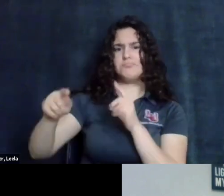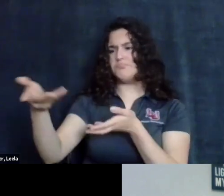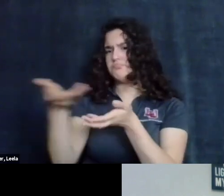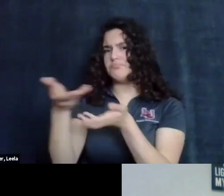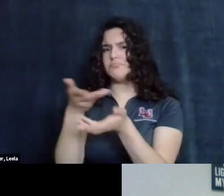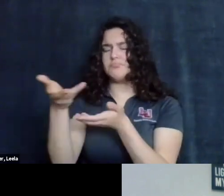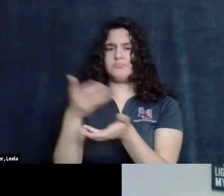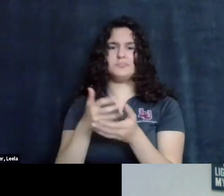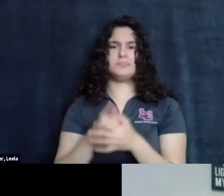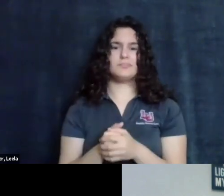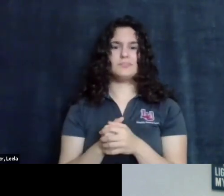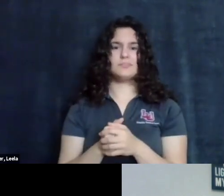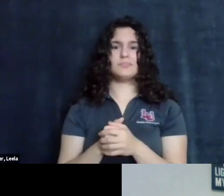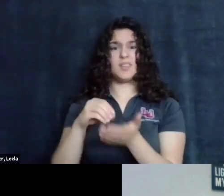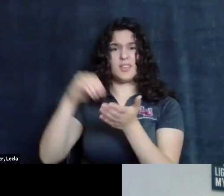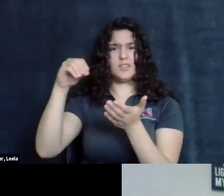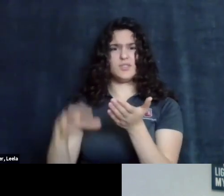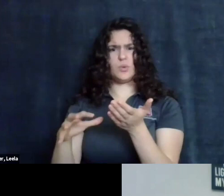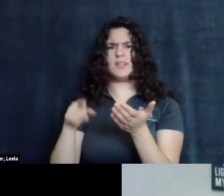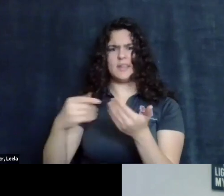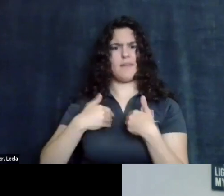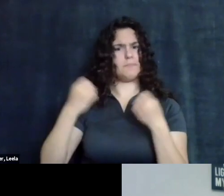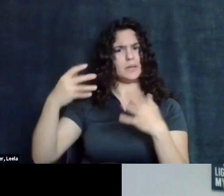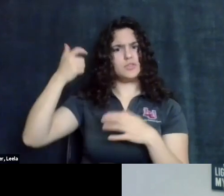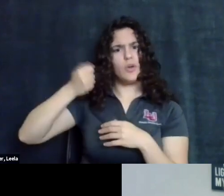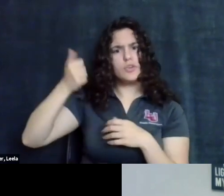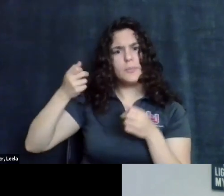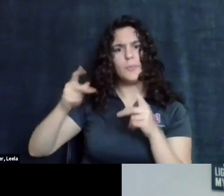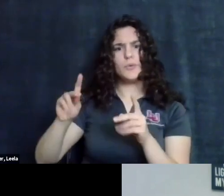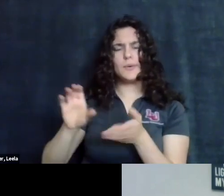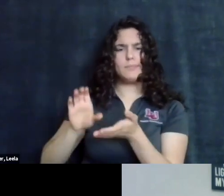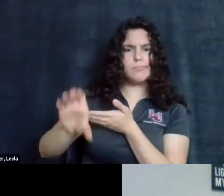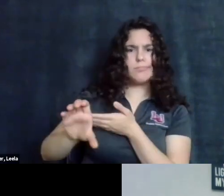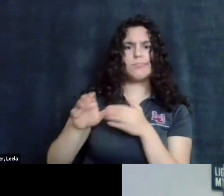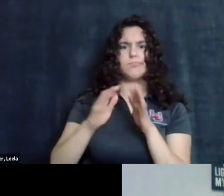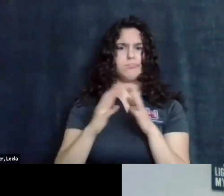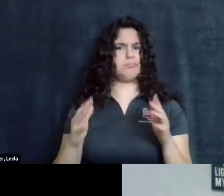often they are recognized with scholarships very early in their careers.